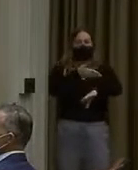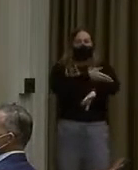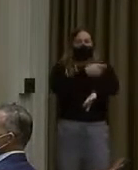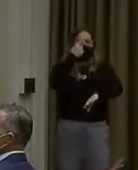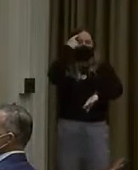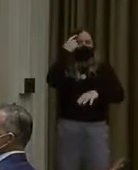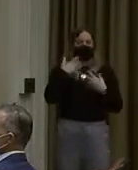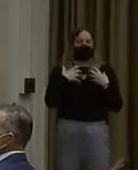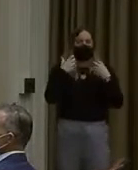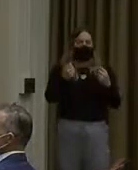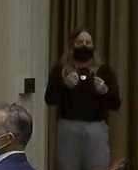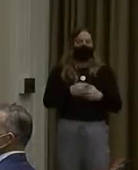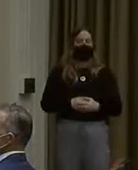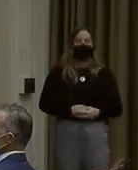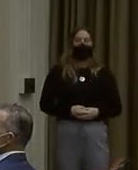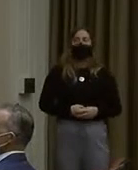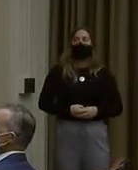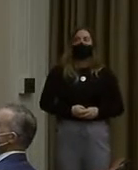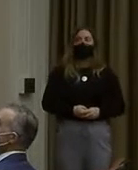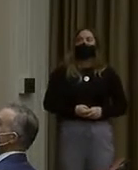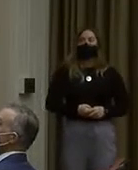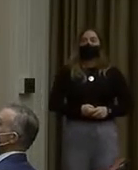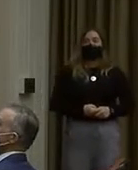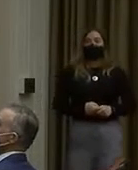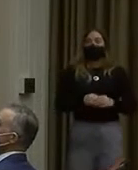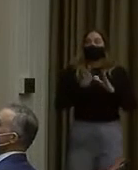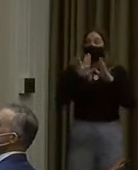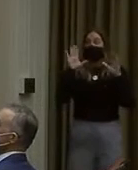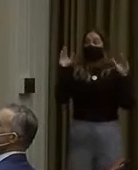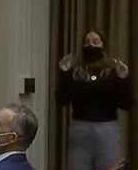of life. So what could we target?